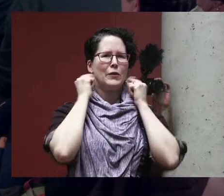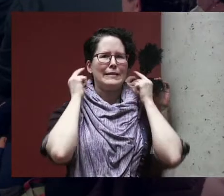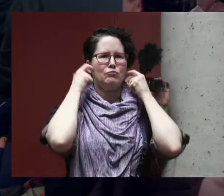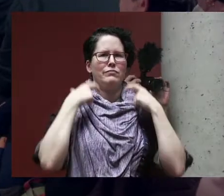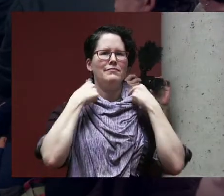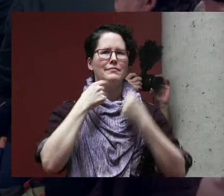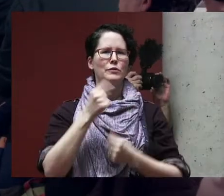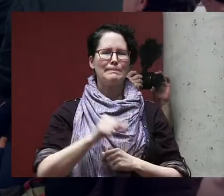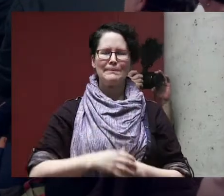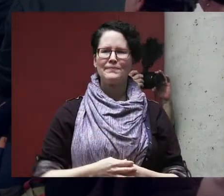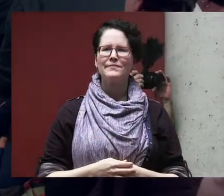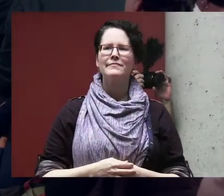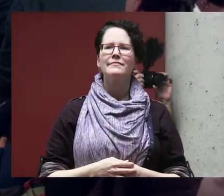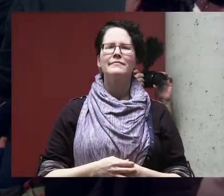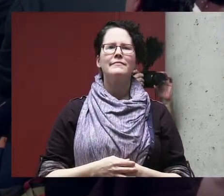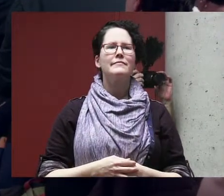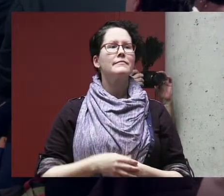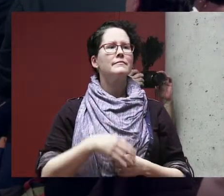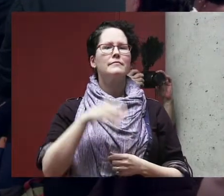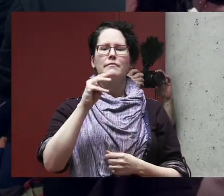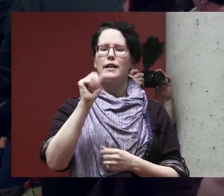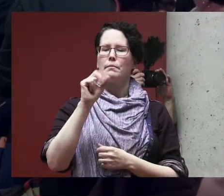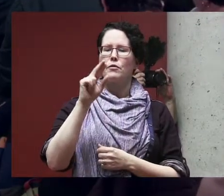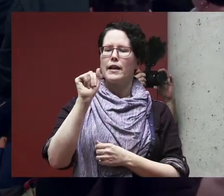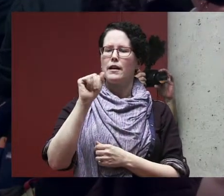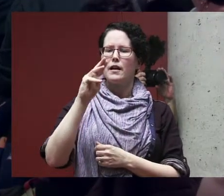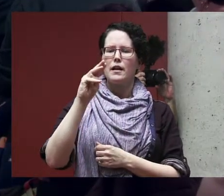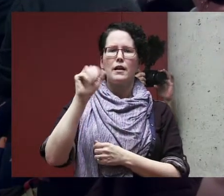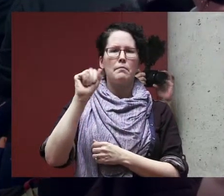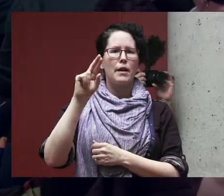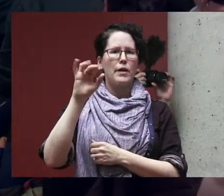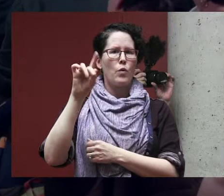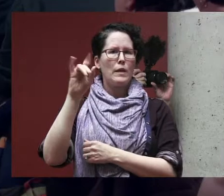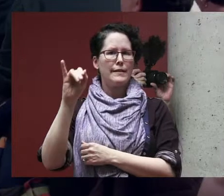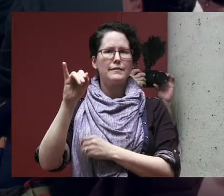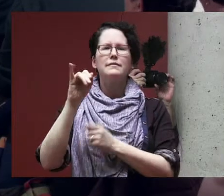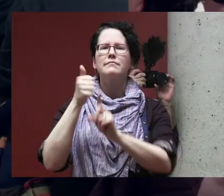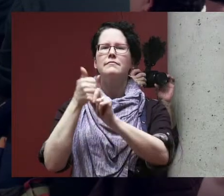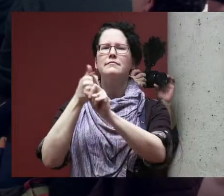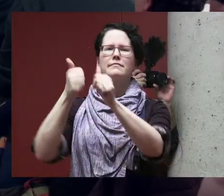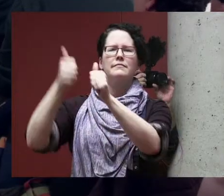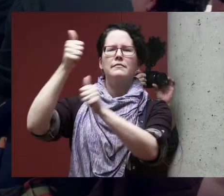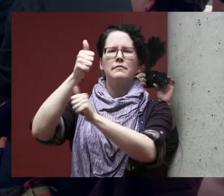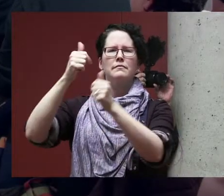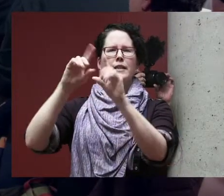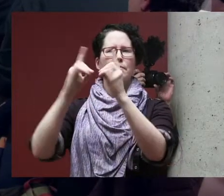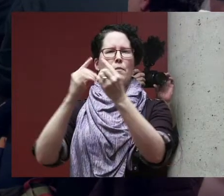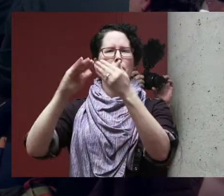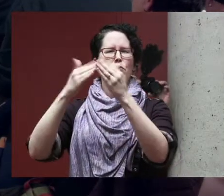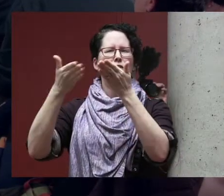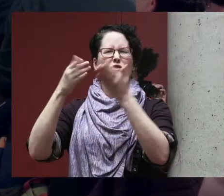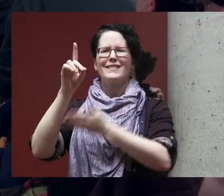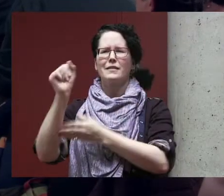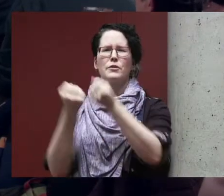And a special thanks to Maria Medioli, the new head of disability support at the Department of Community Services, for